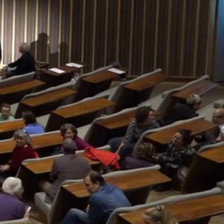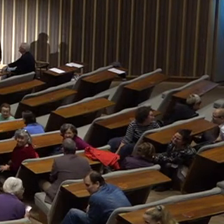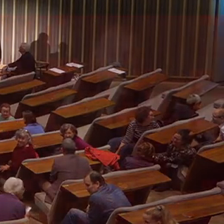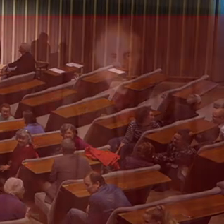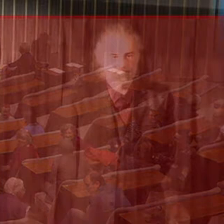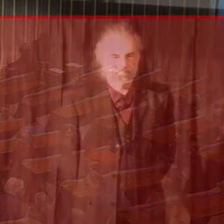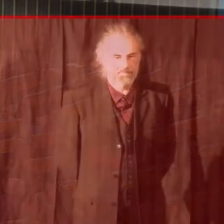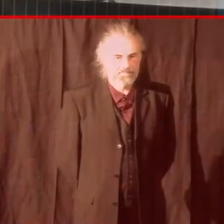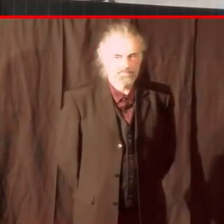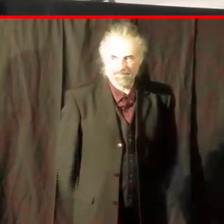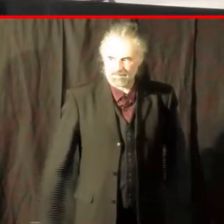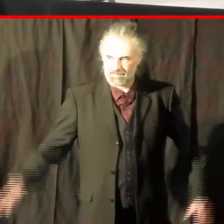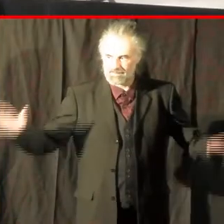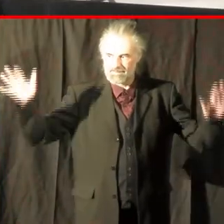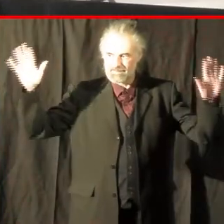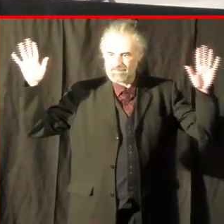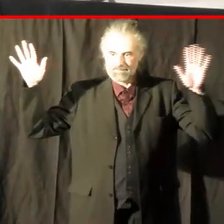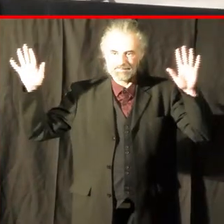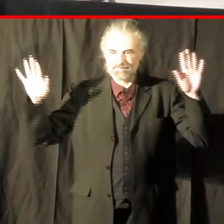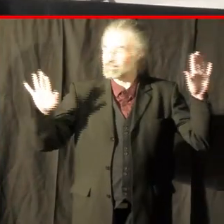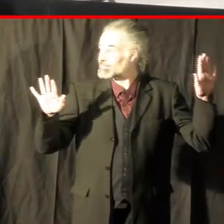Okay.